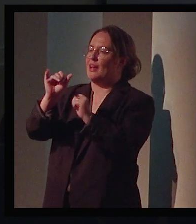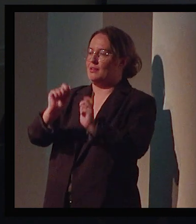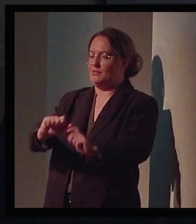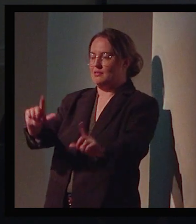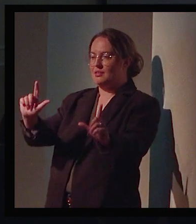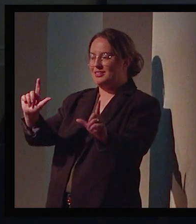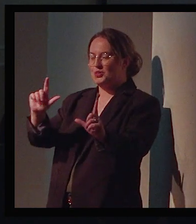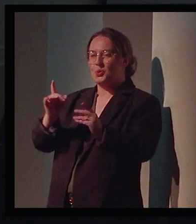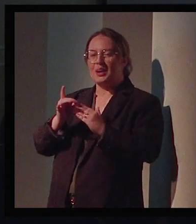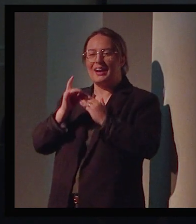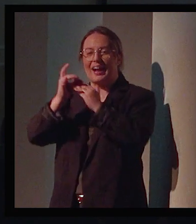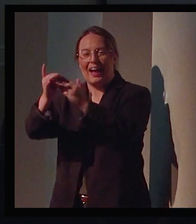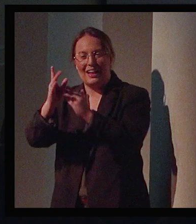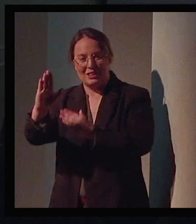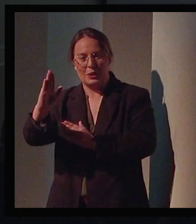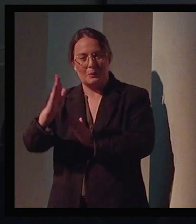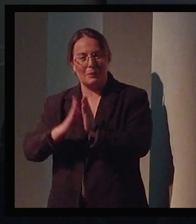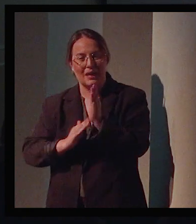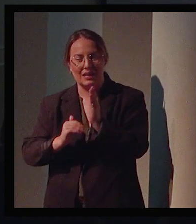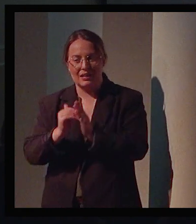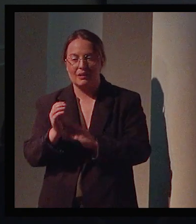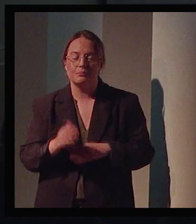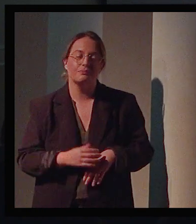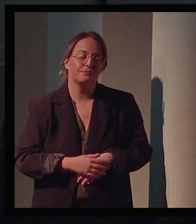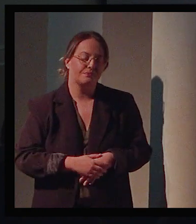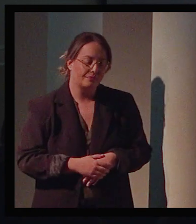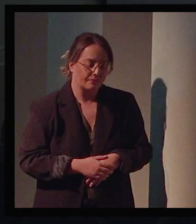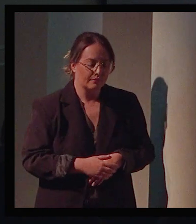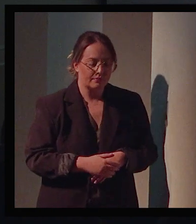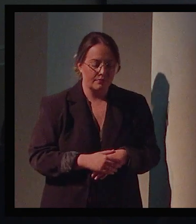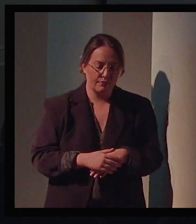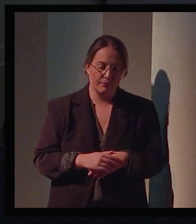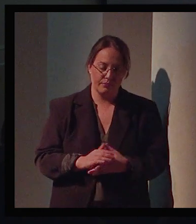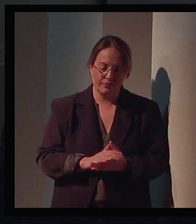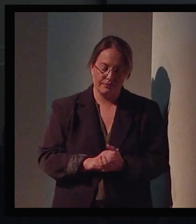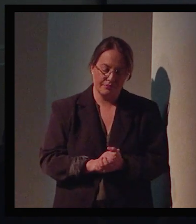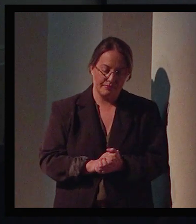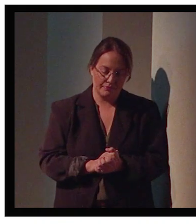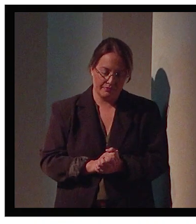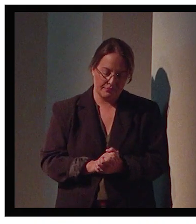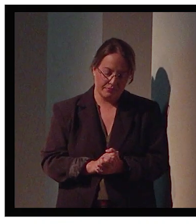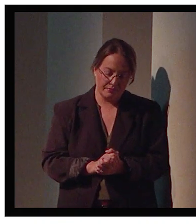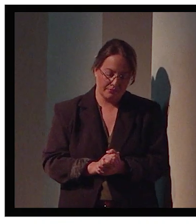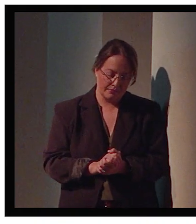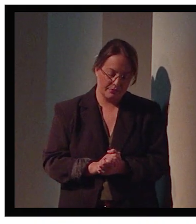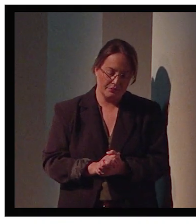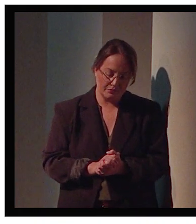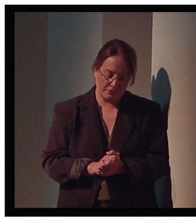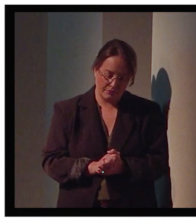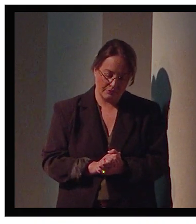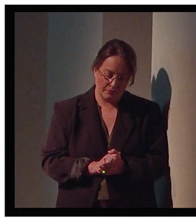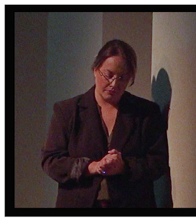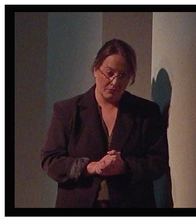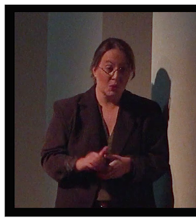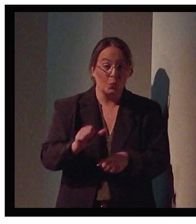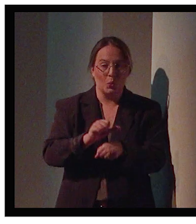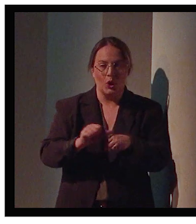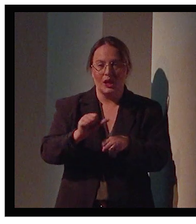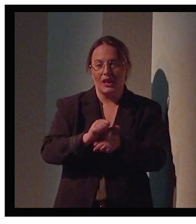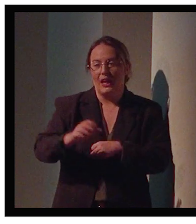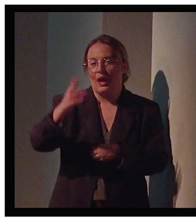force. Working outdoors, or en plein air, as it's said in French, was a bedrock principle